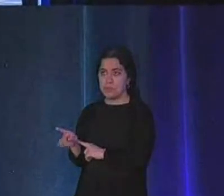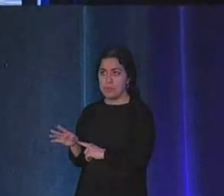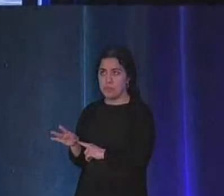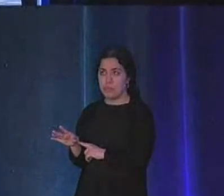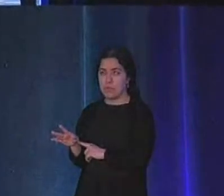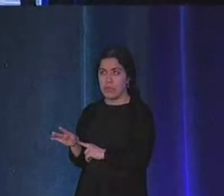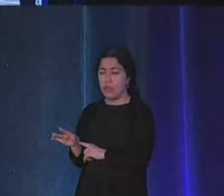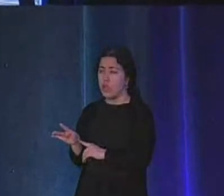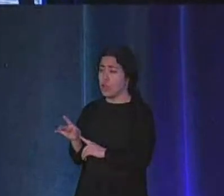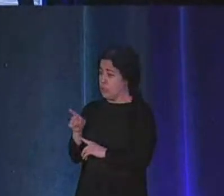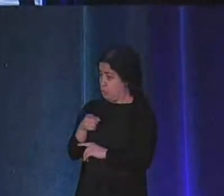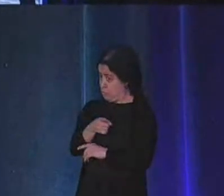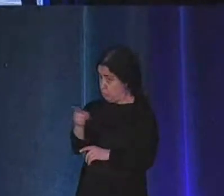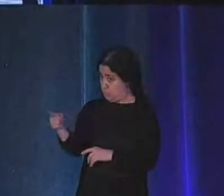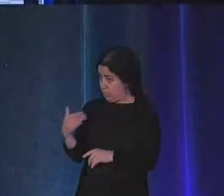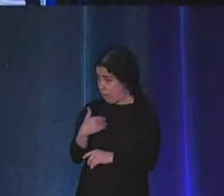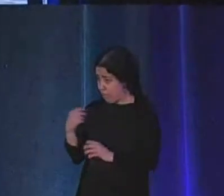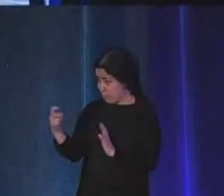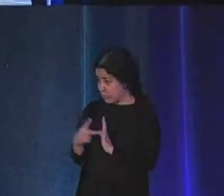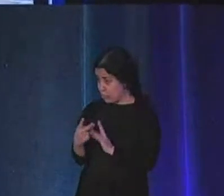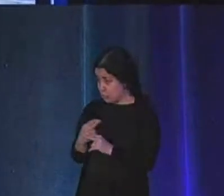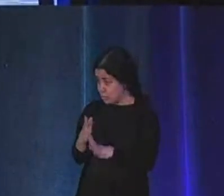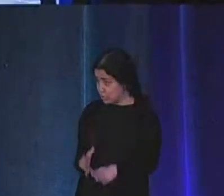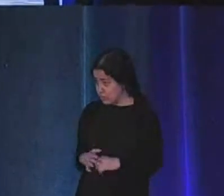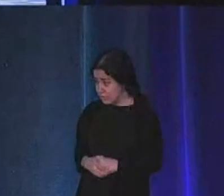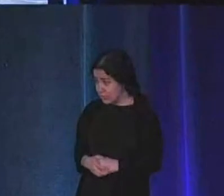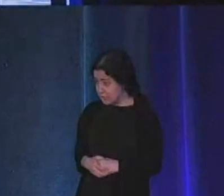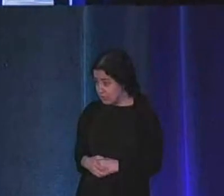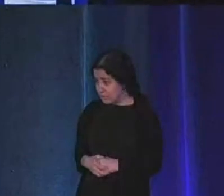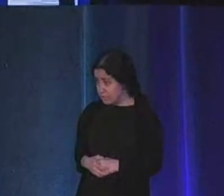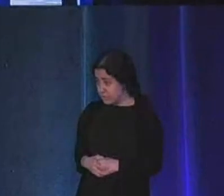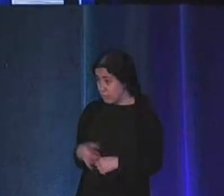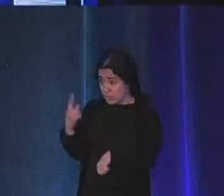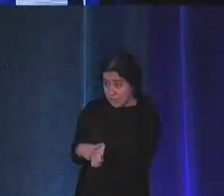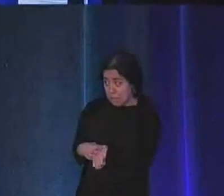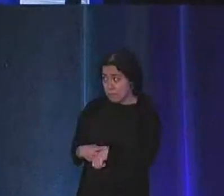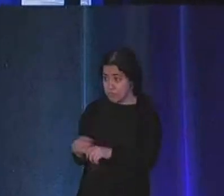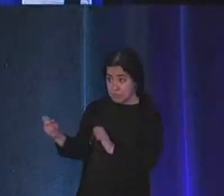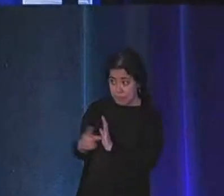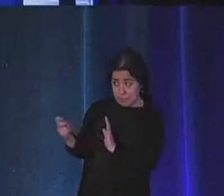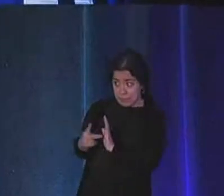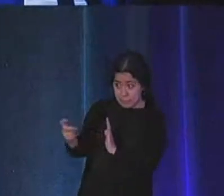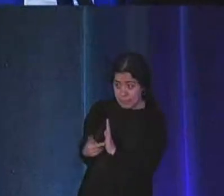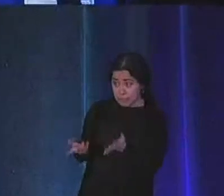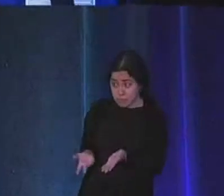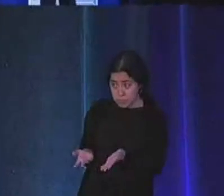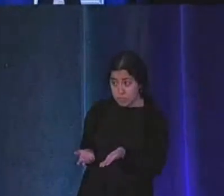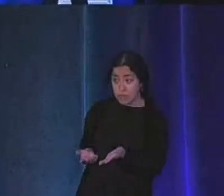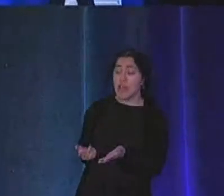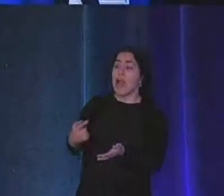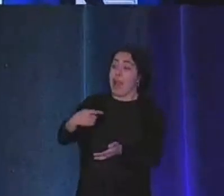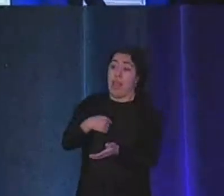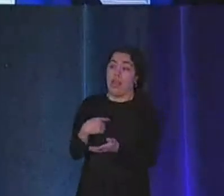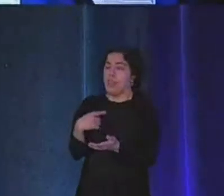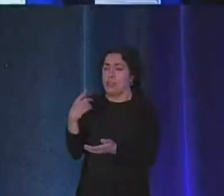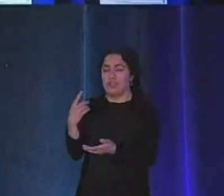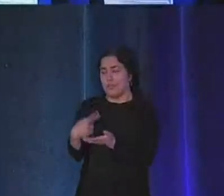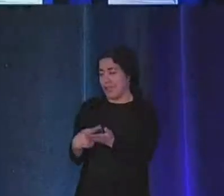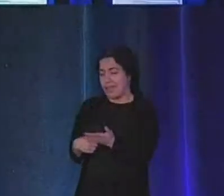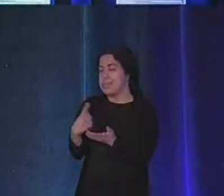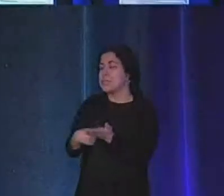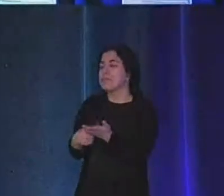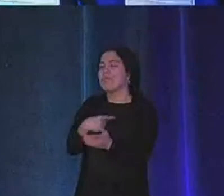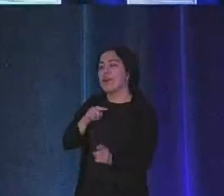do you have return users? I talk about, I go to Amazon